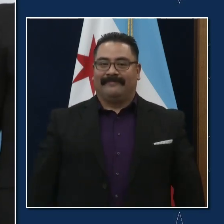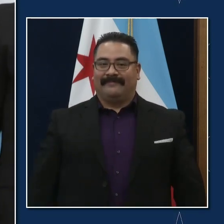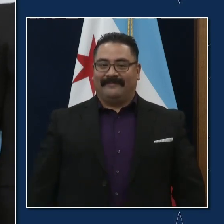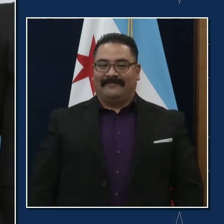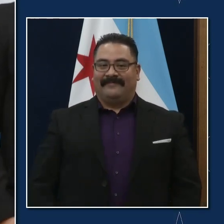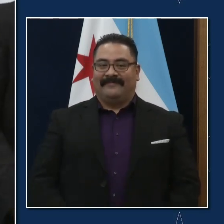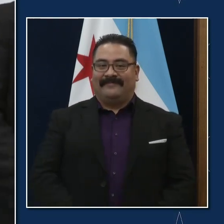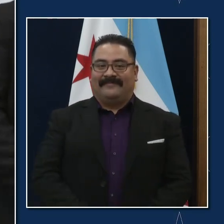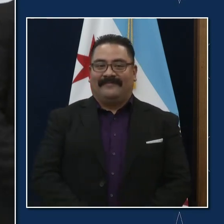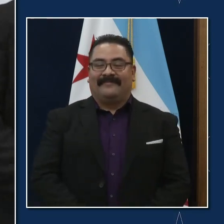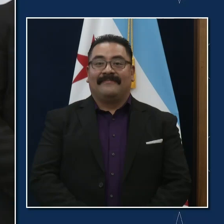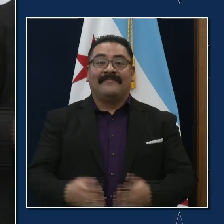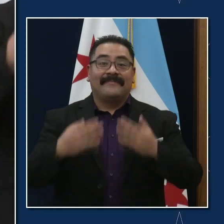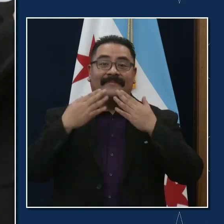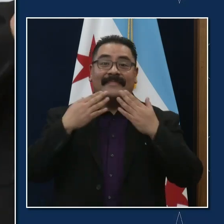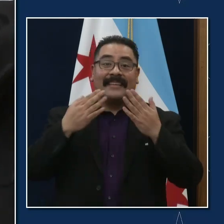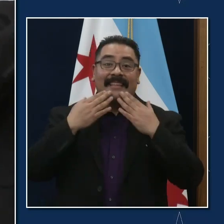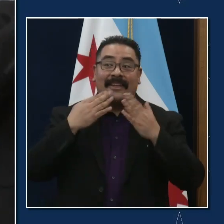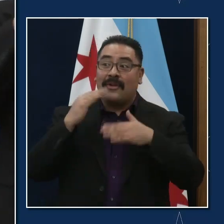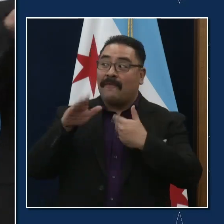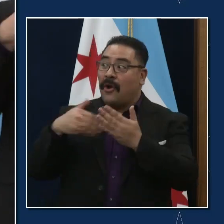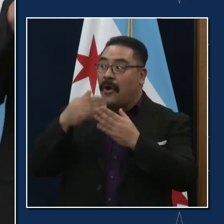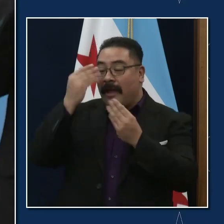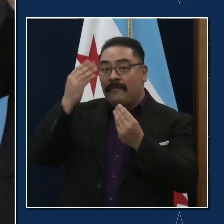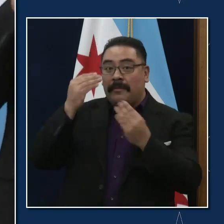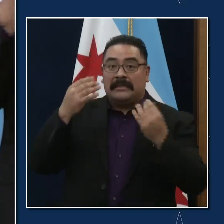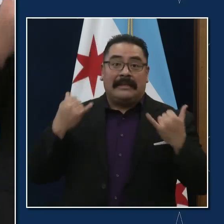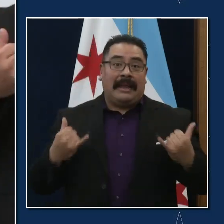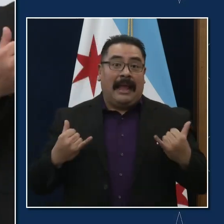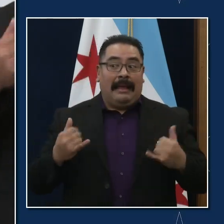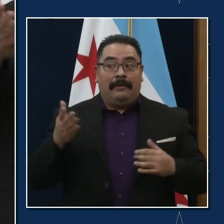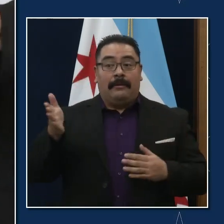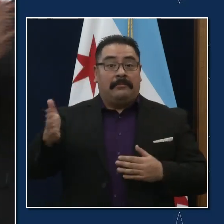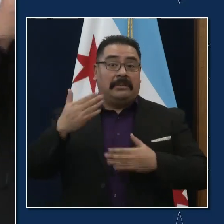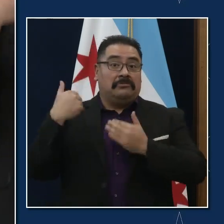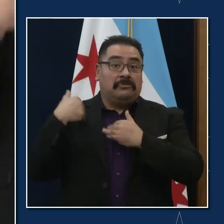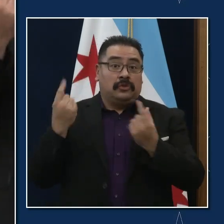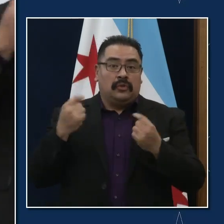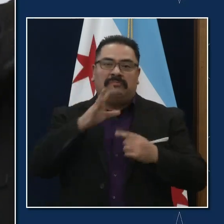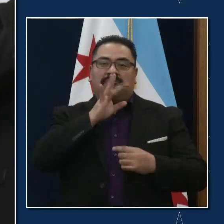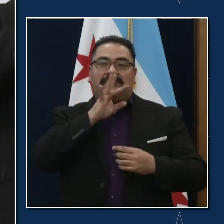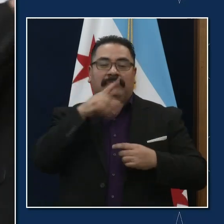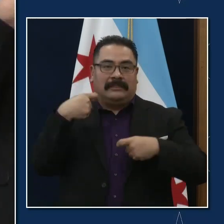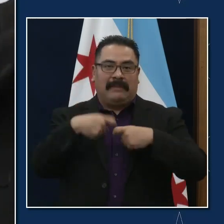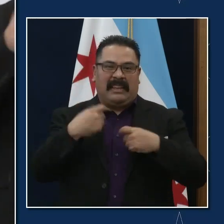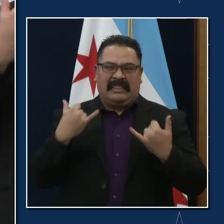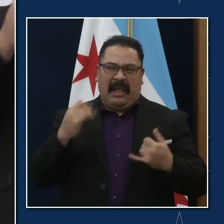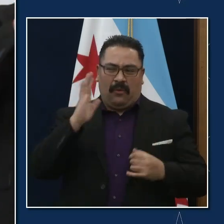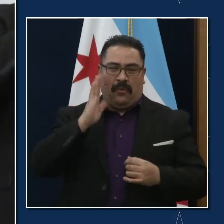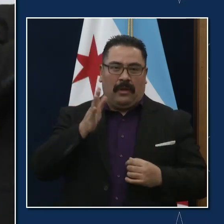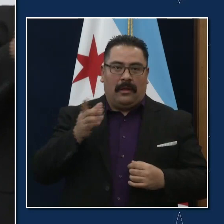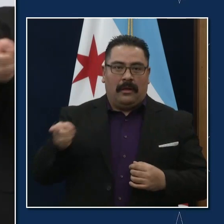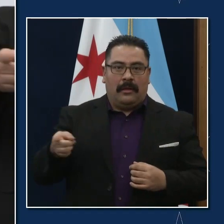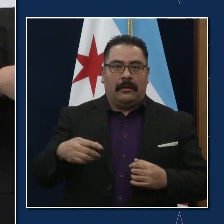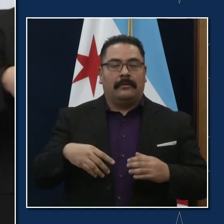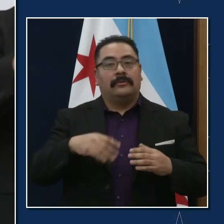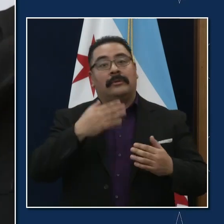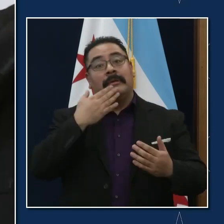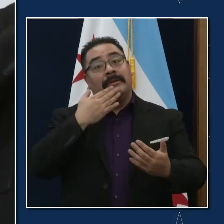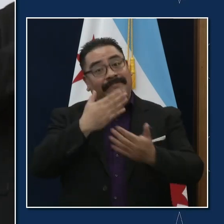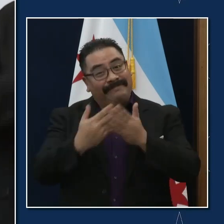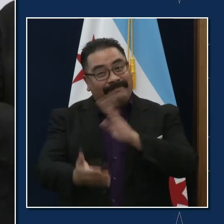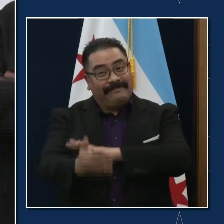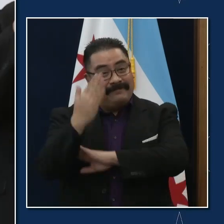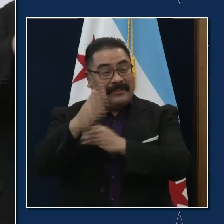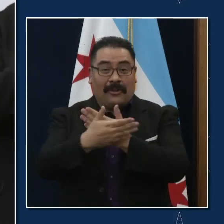Thank you. Thank you for all that information. Now my part is going to be in Spanish. So, muy buenos